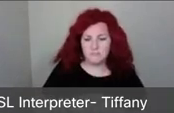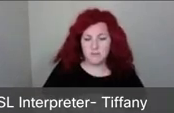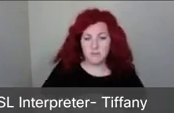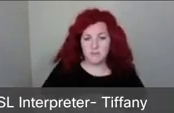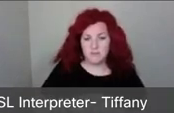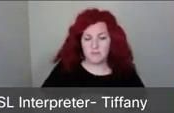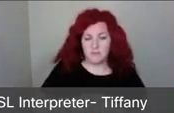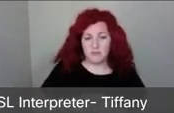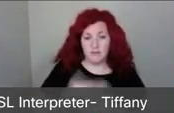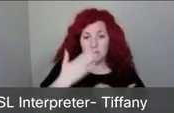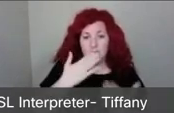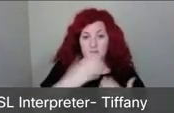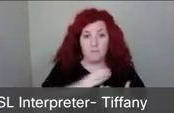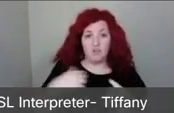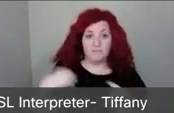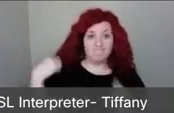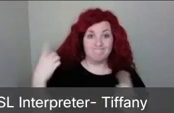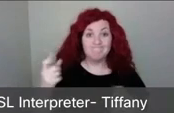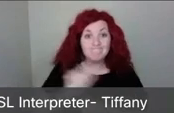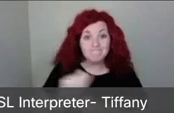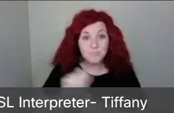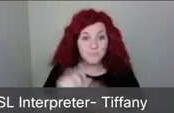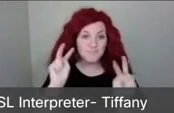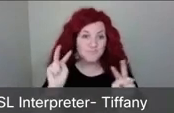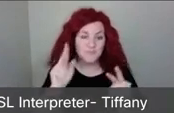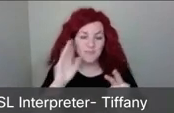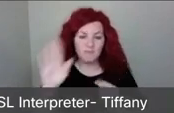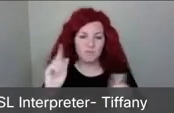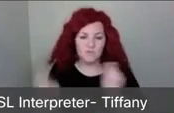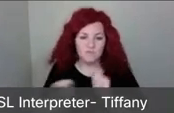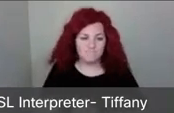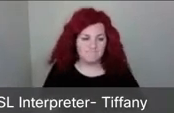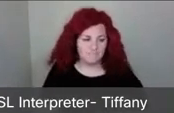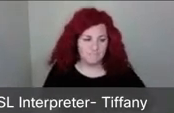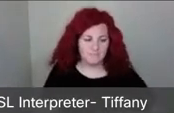so far, and look forward to any future revisions thereof.